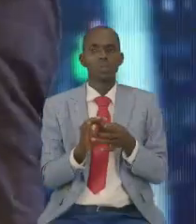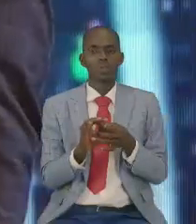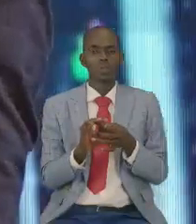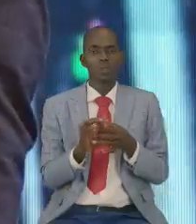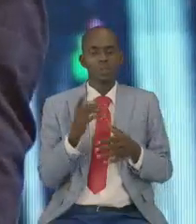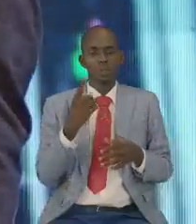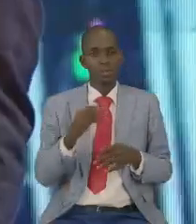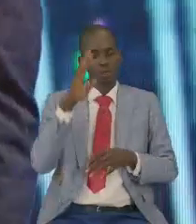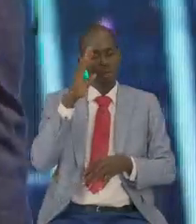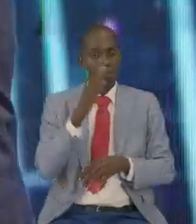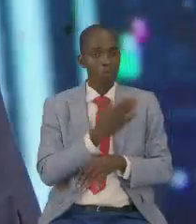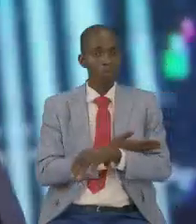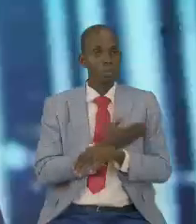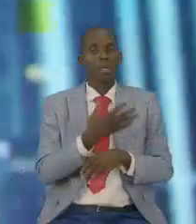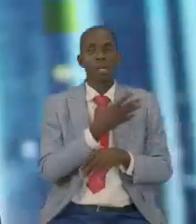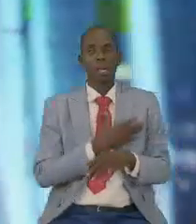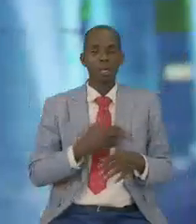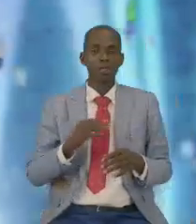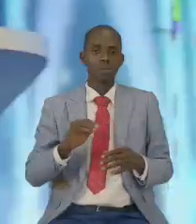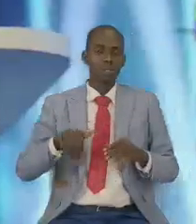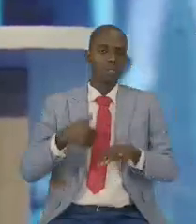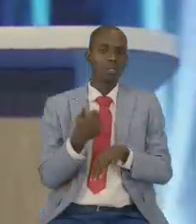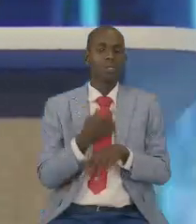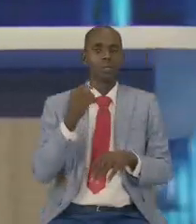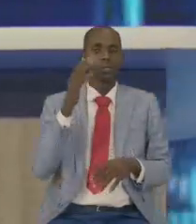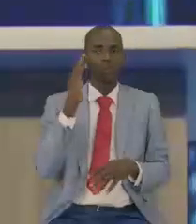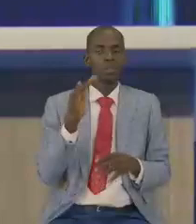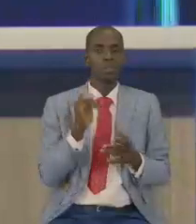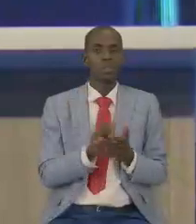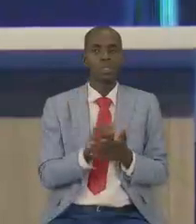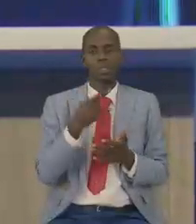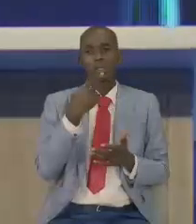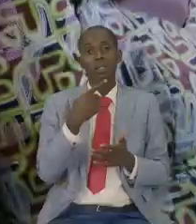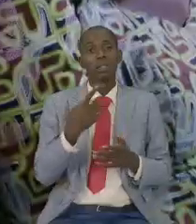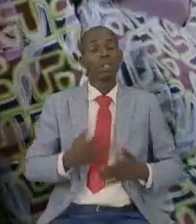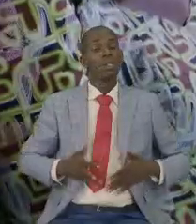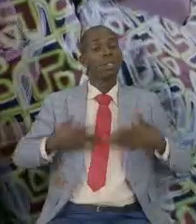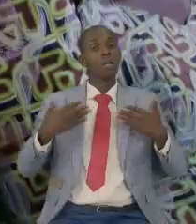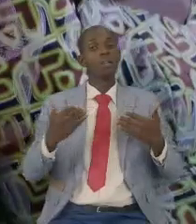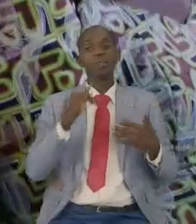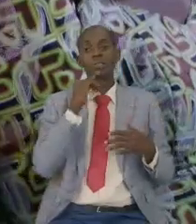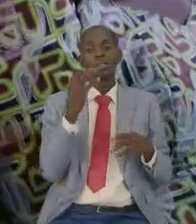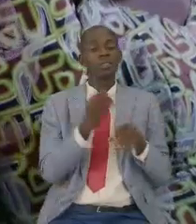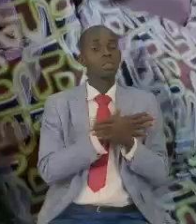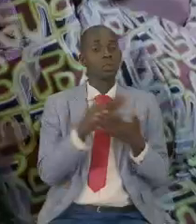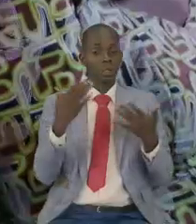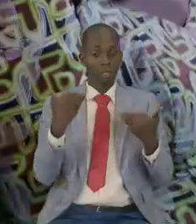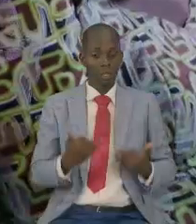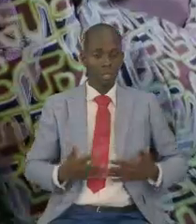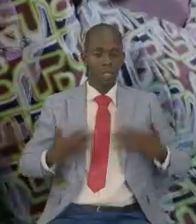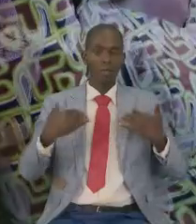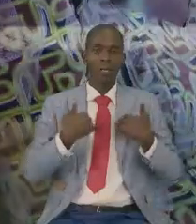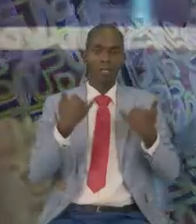although life was gone, life has now come back. Let them talk to you